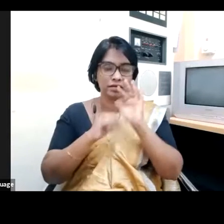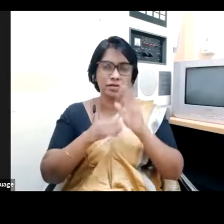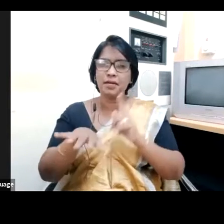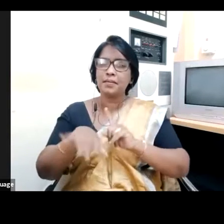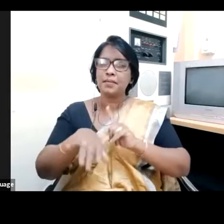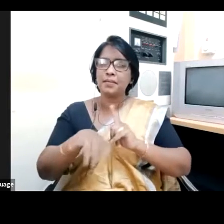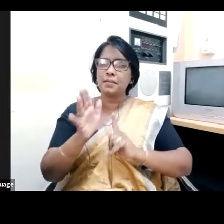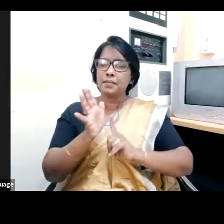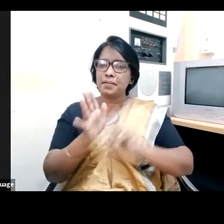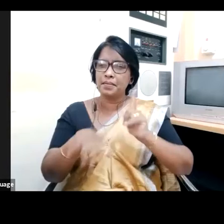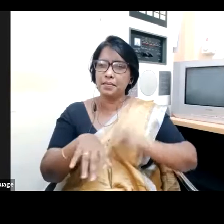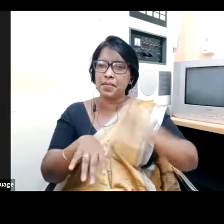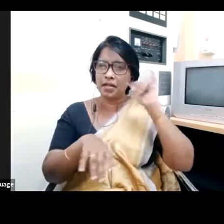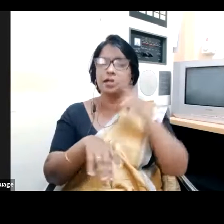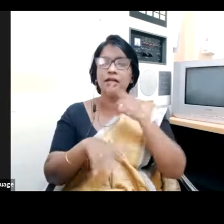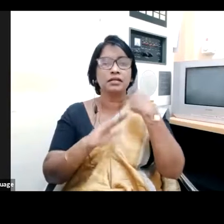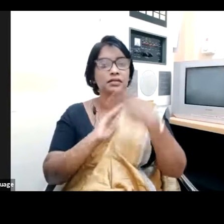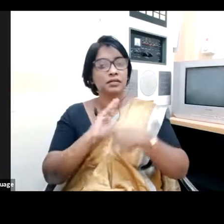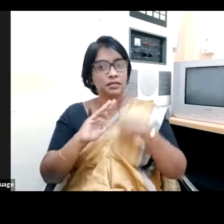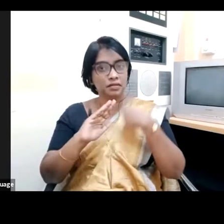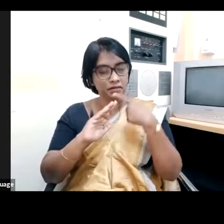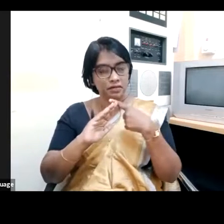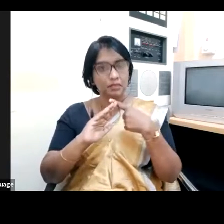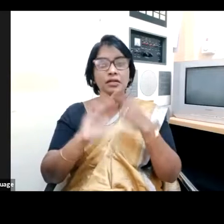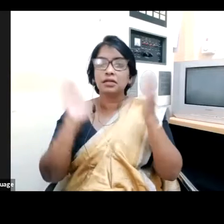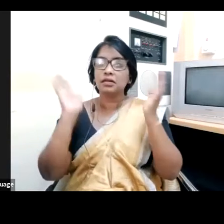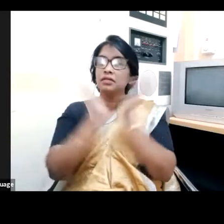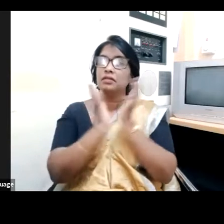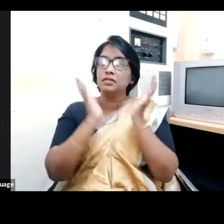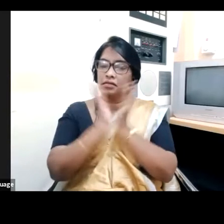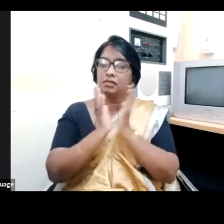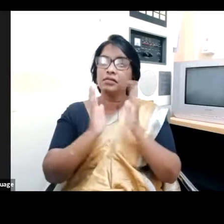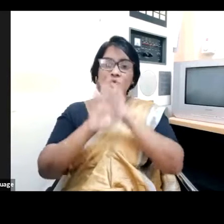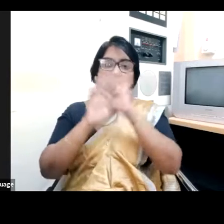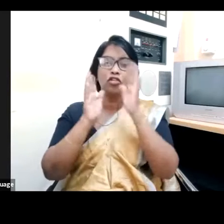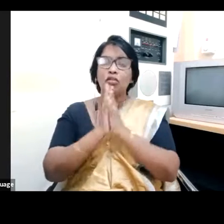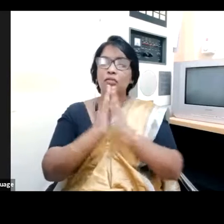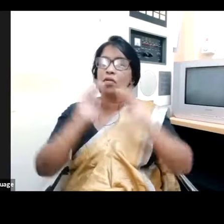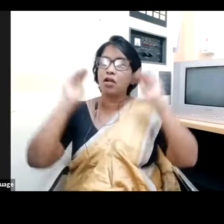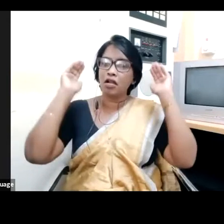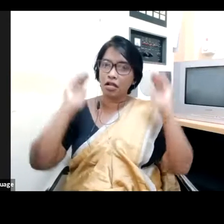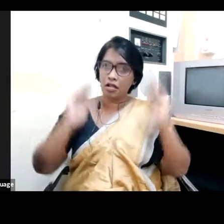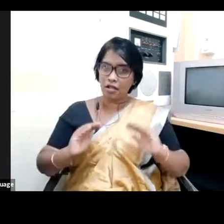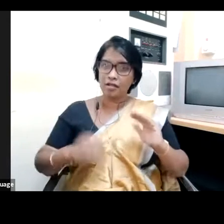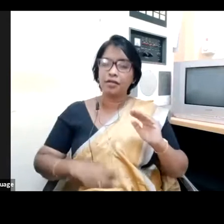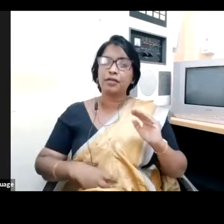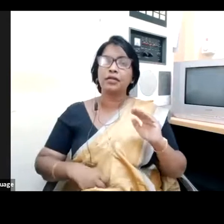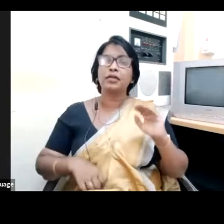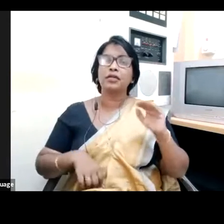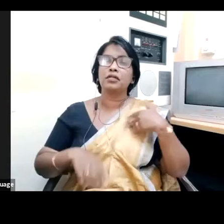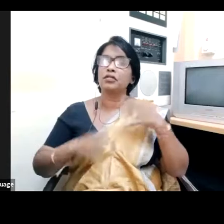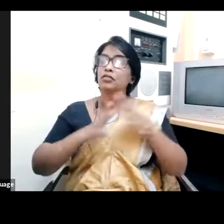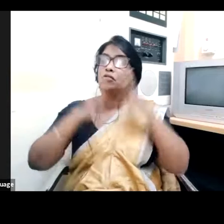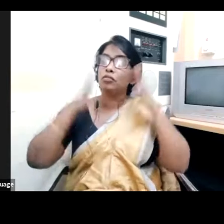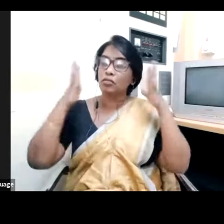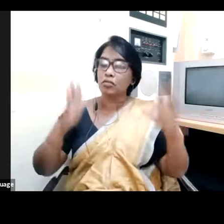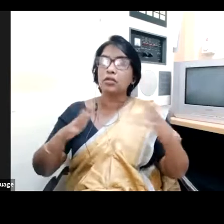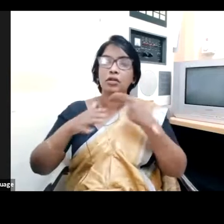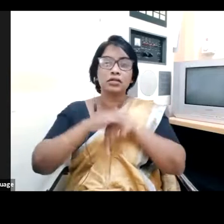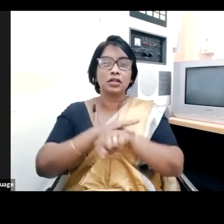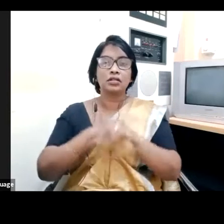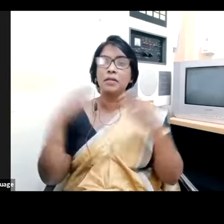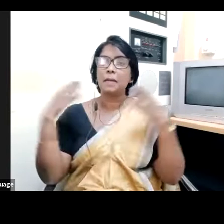is declining, and most of it has been for large infrastructure projects, agriculture, plantations,